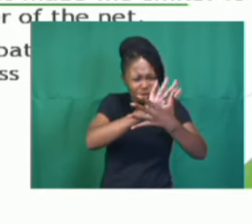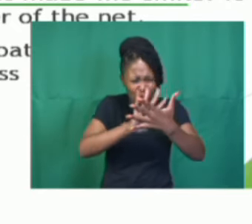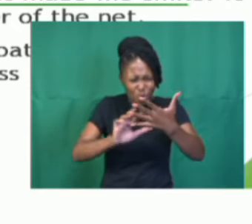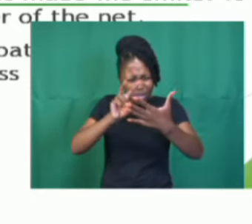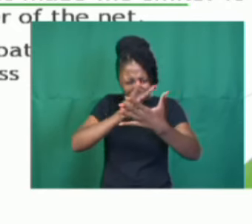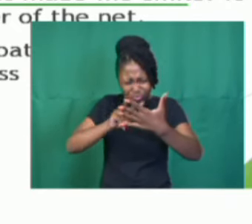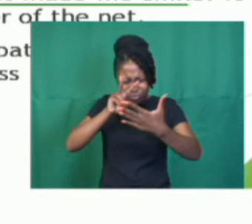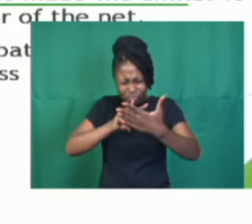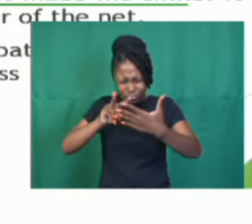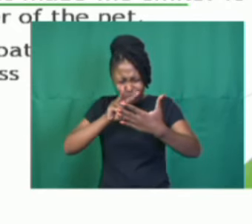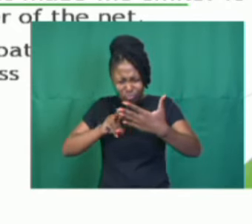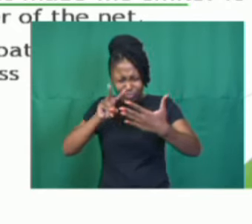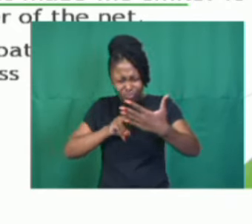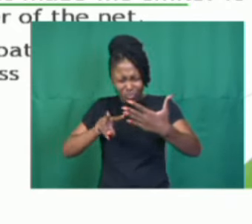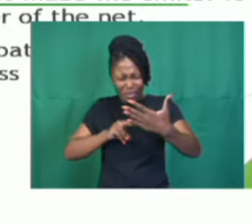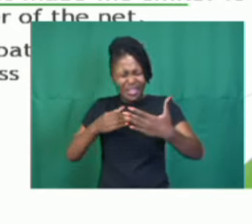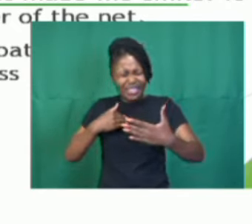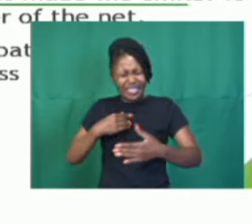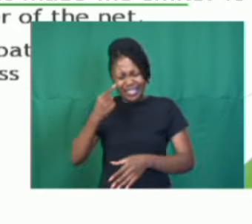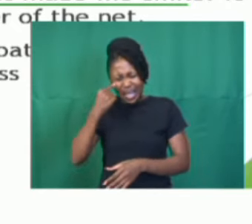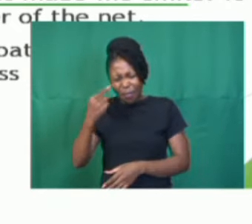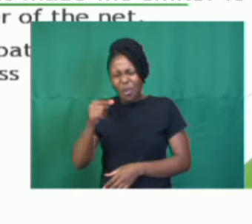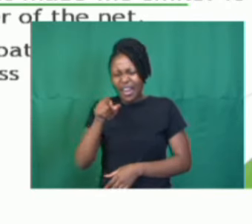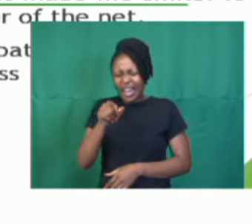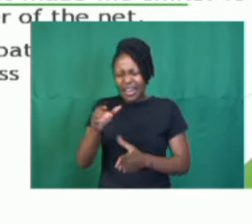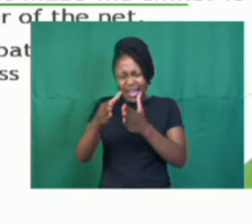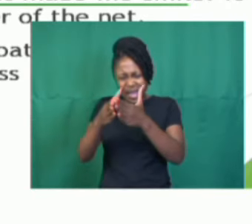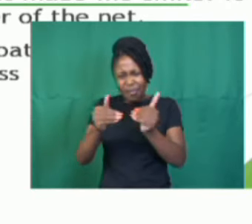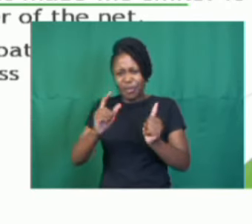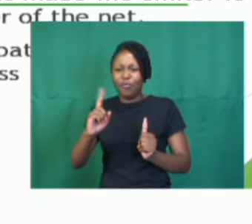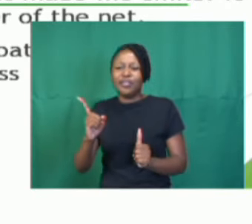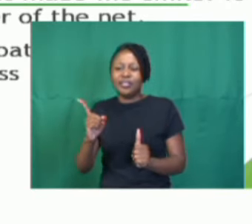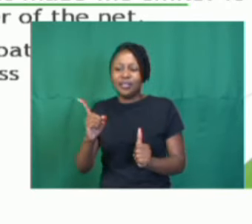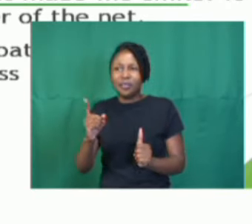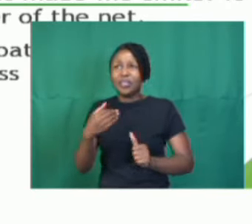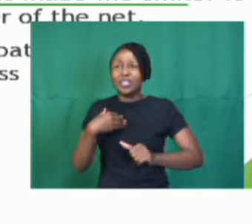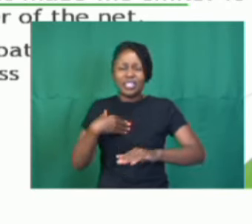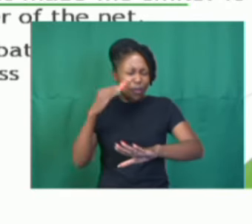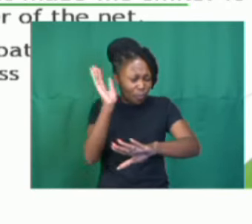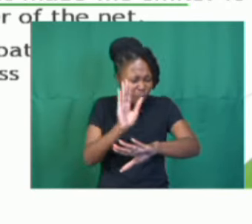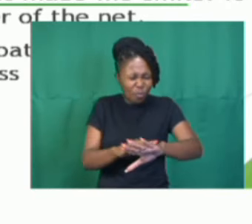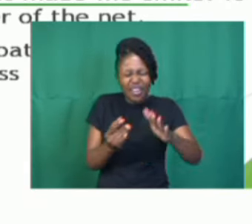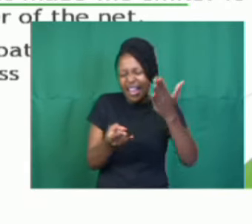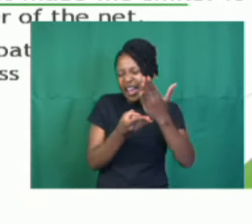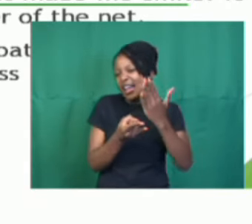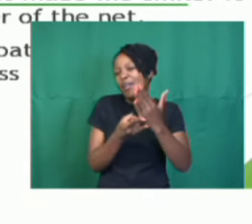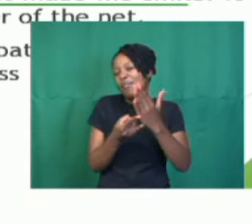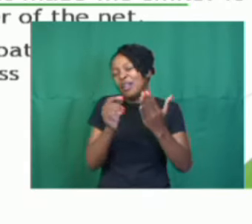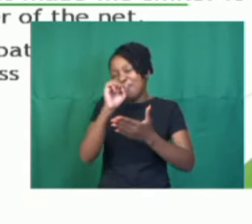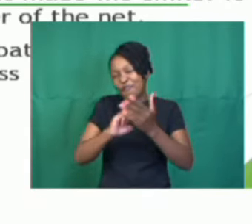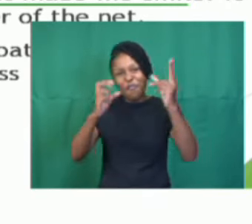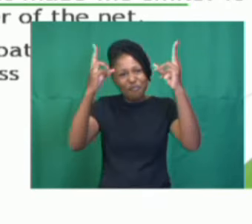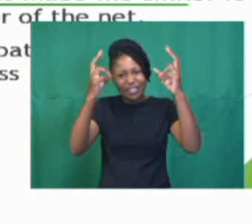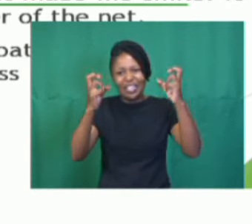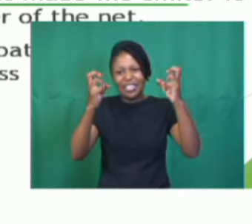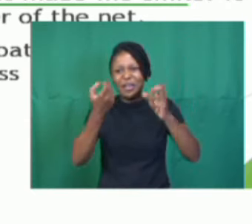unpack what is happening here without the help or soliciting help from the